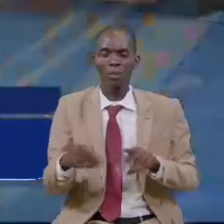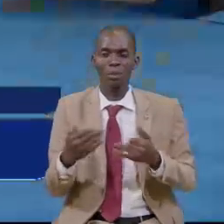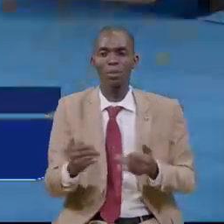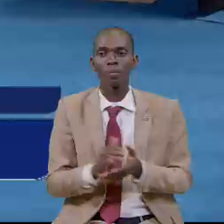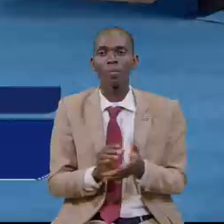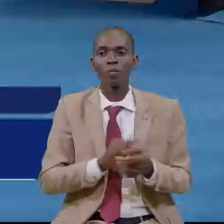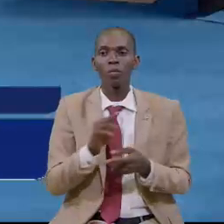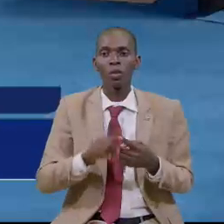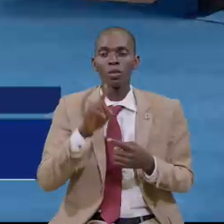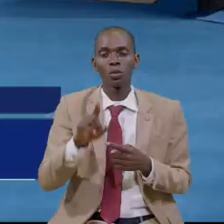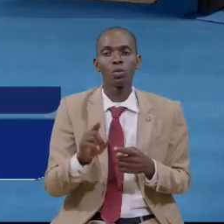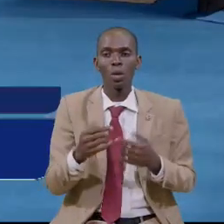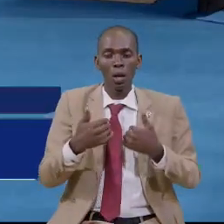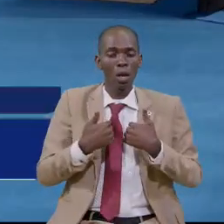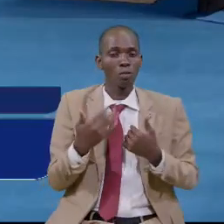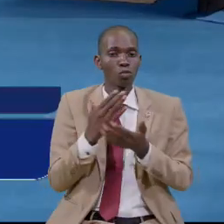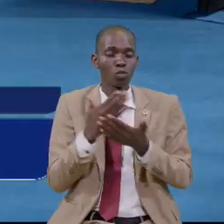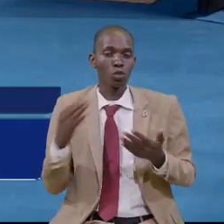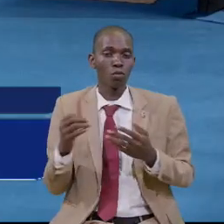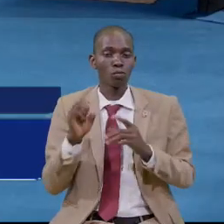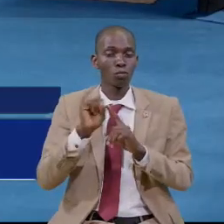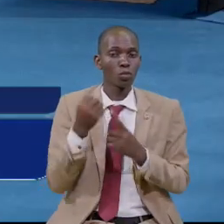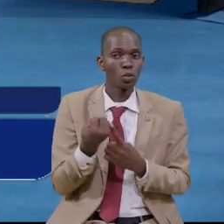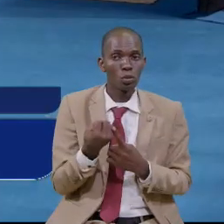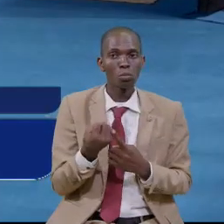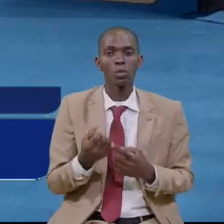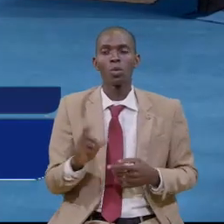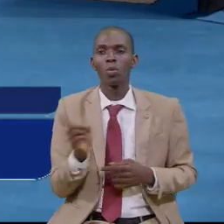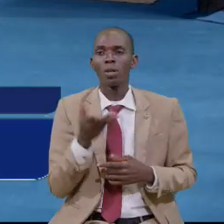situation where there is pollution,